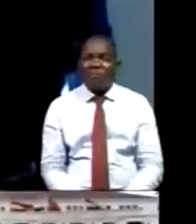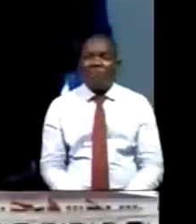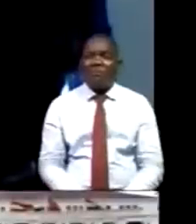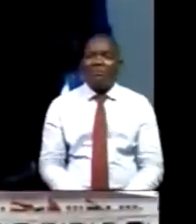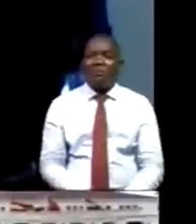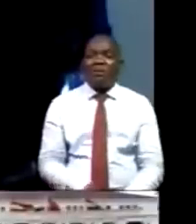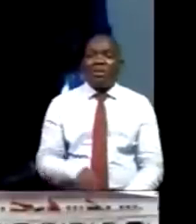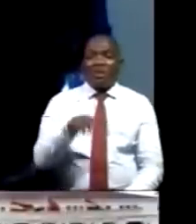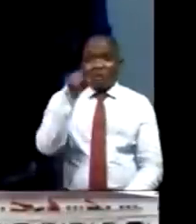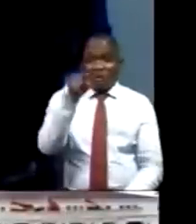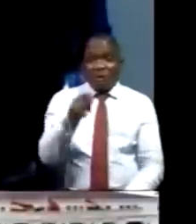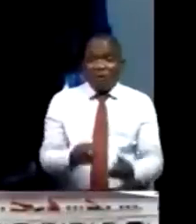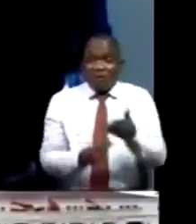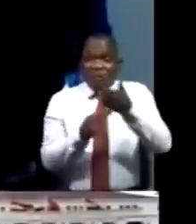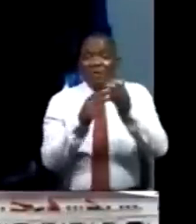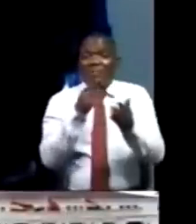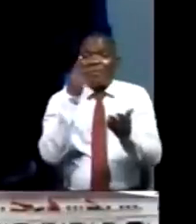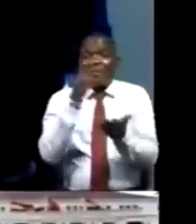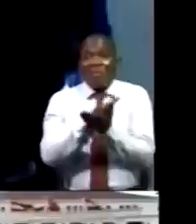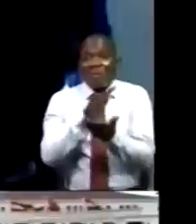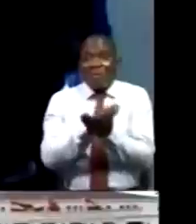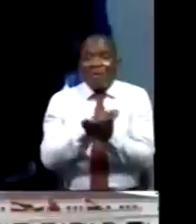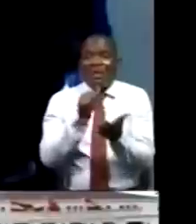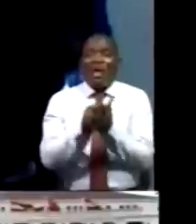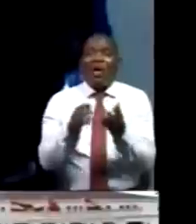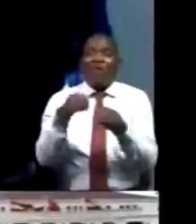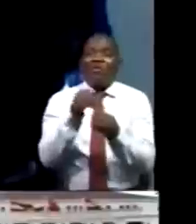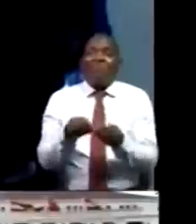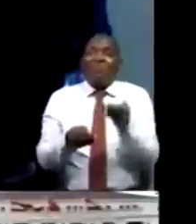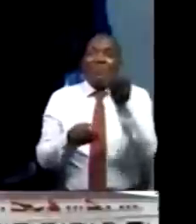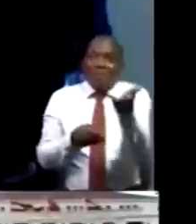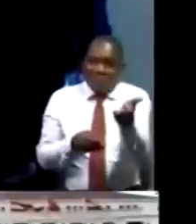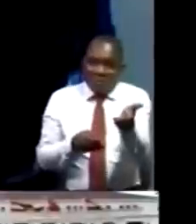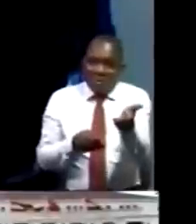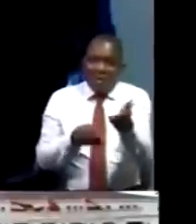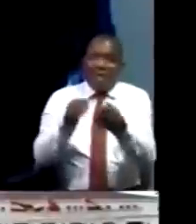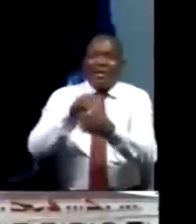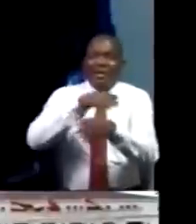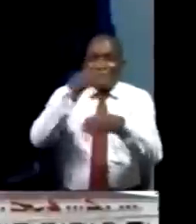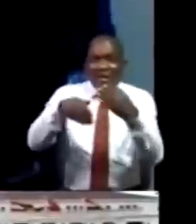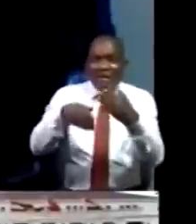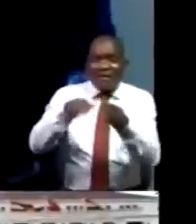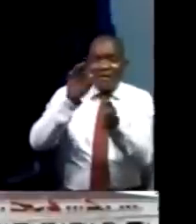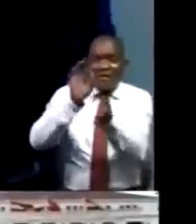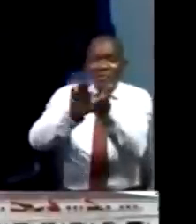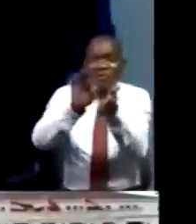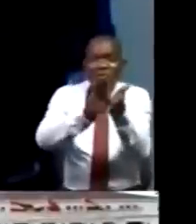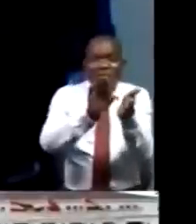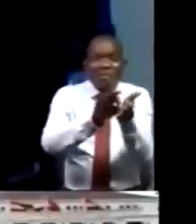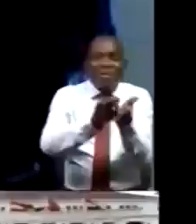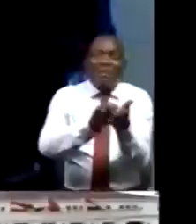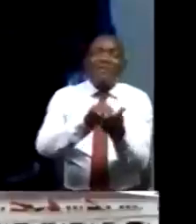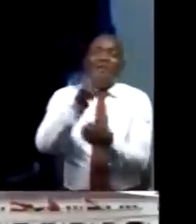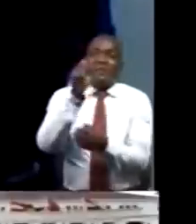If you are referring to the pink sheets that were officially handed over at the end of the collation,